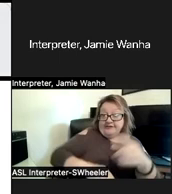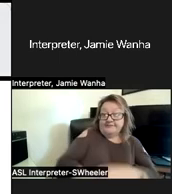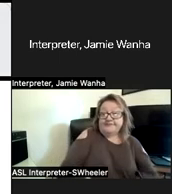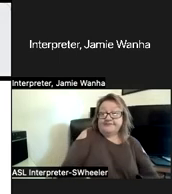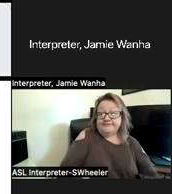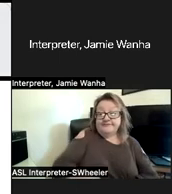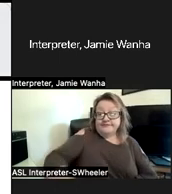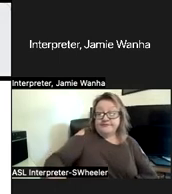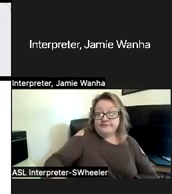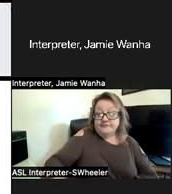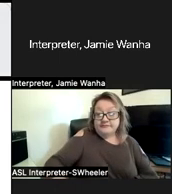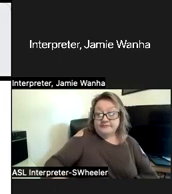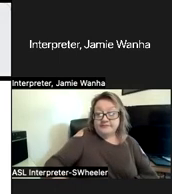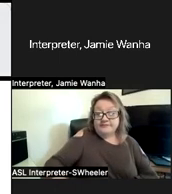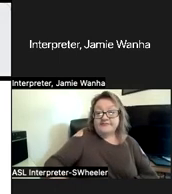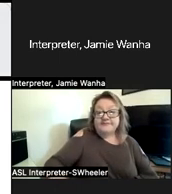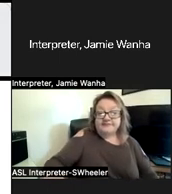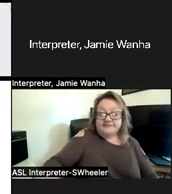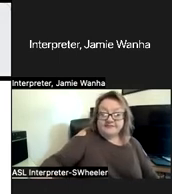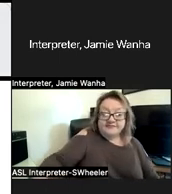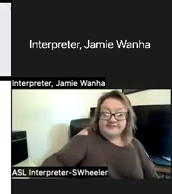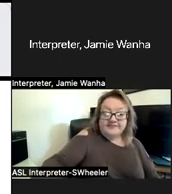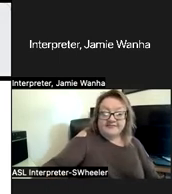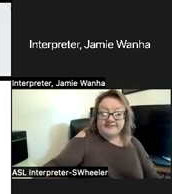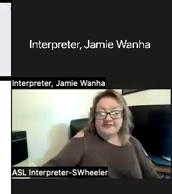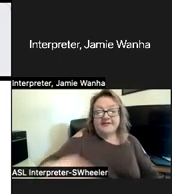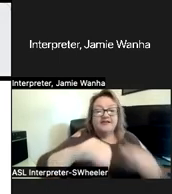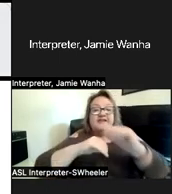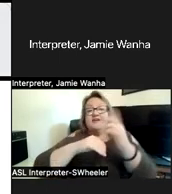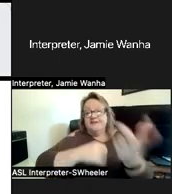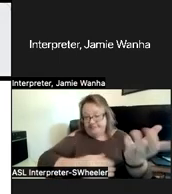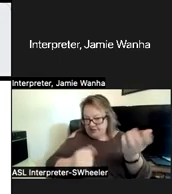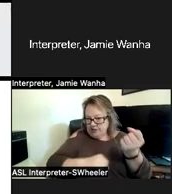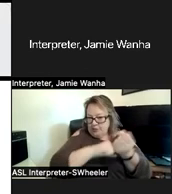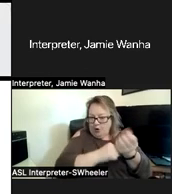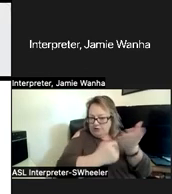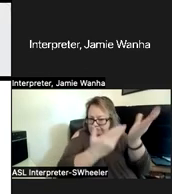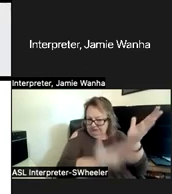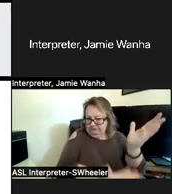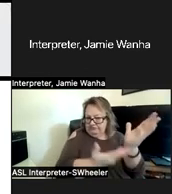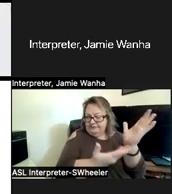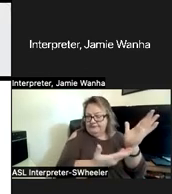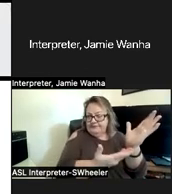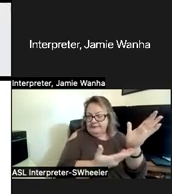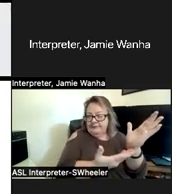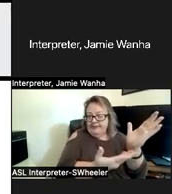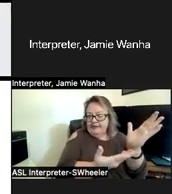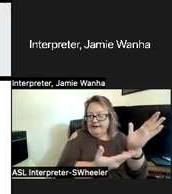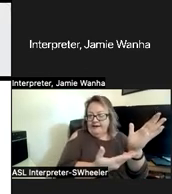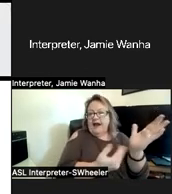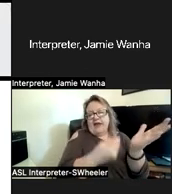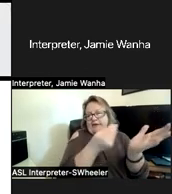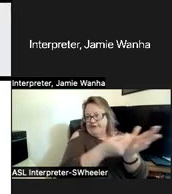earthquakecountry.org/join. Our support does come from the California Office of Emergency Services, who gets funding from FEMA